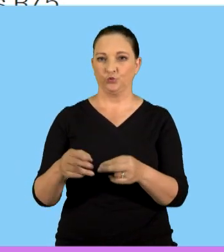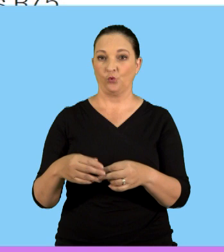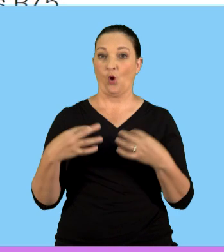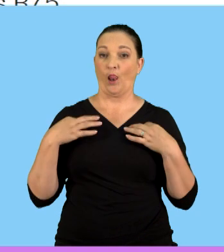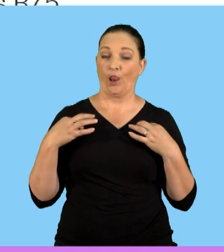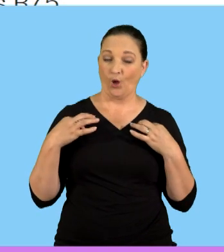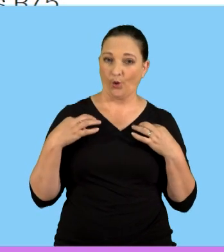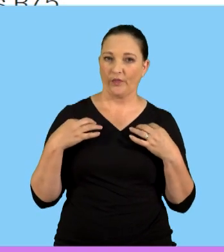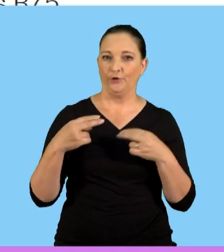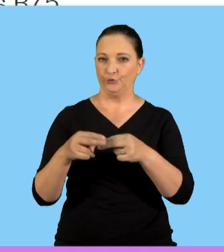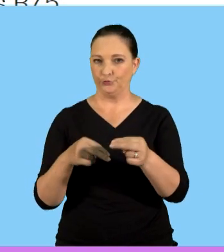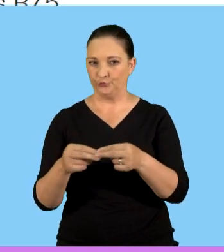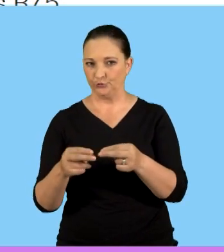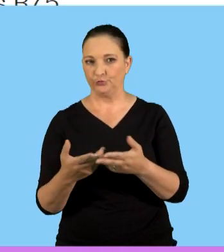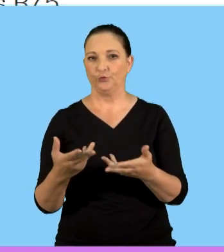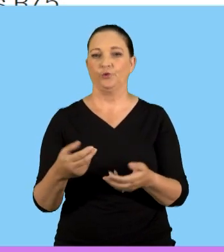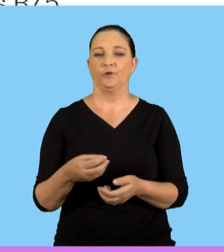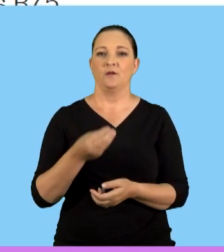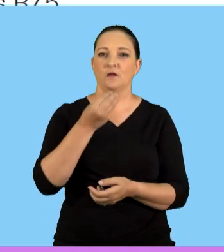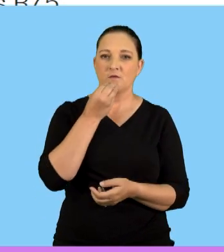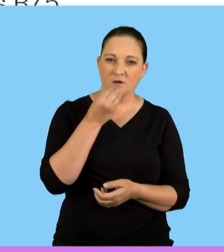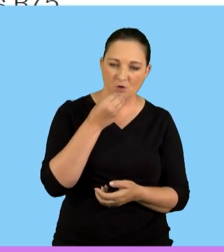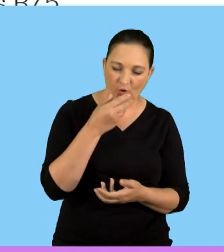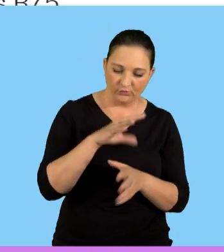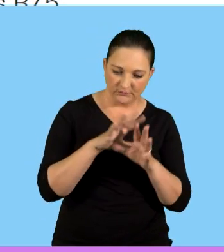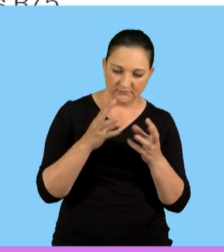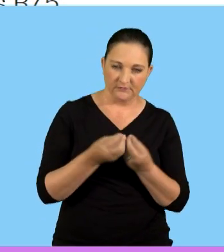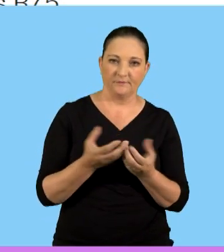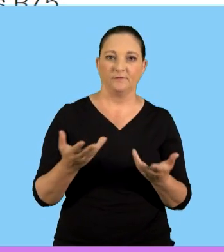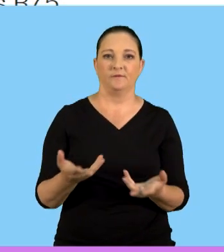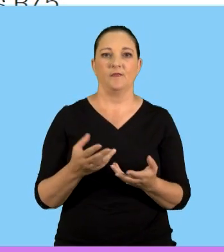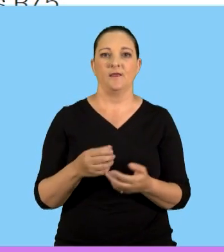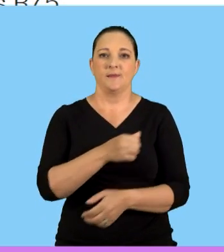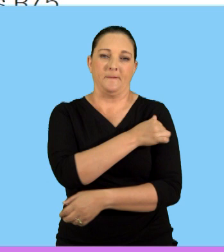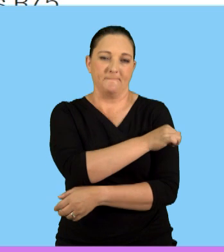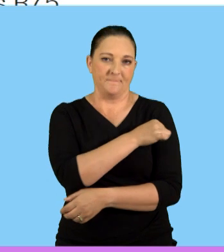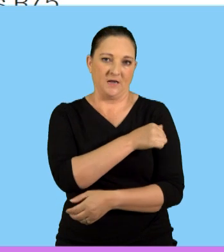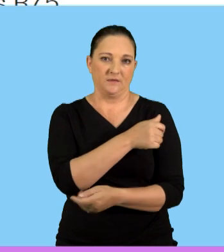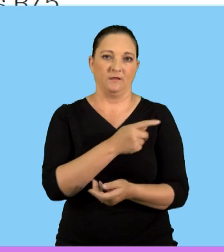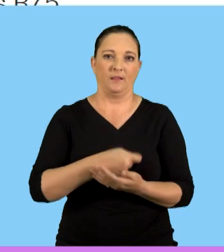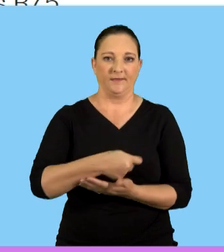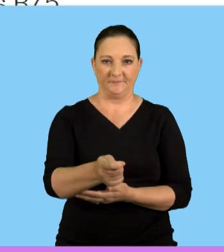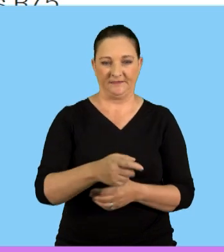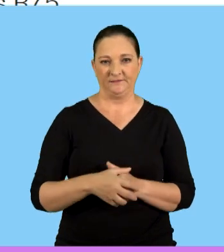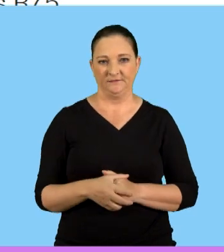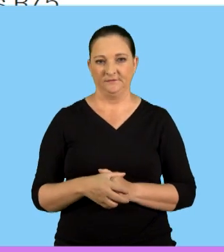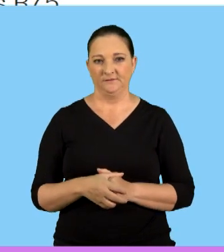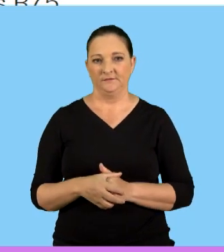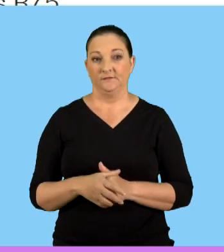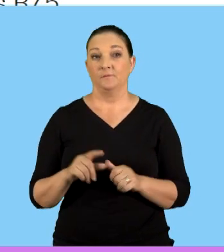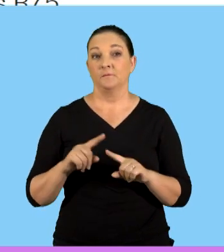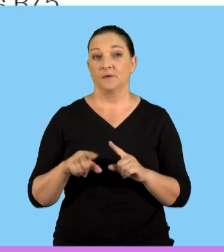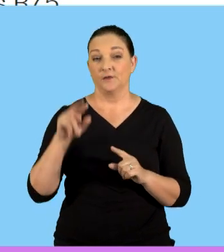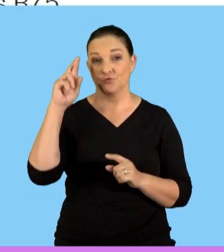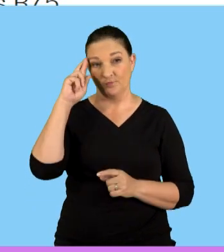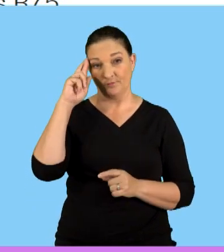clothing store account, groceries, and then the medical expenses. Remember, the